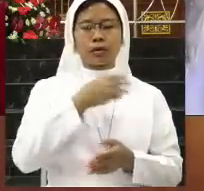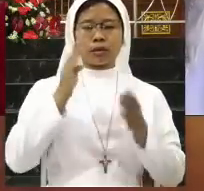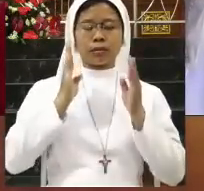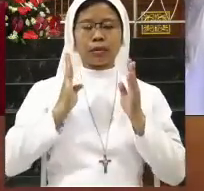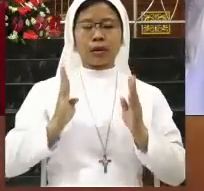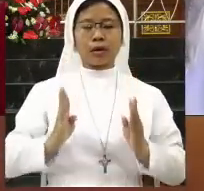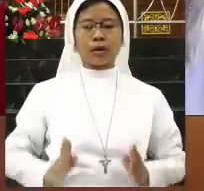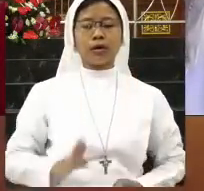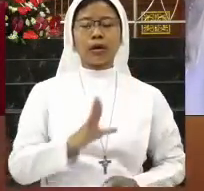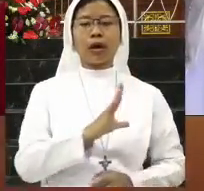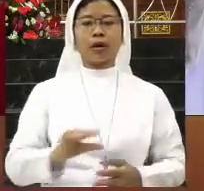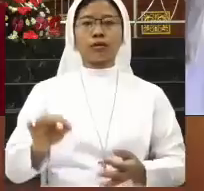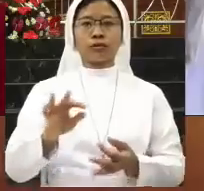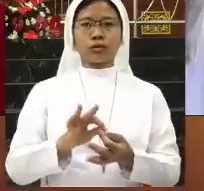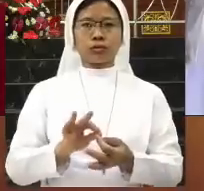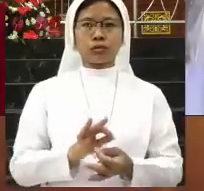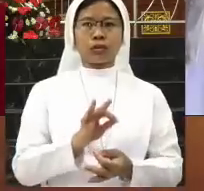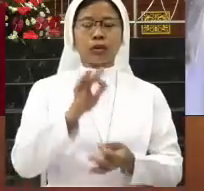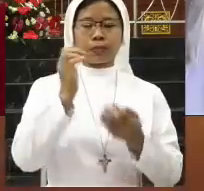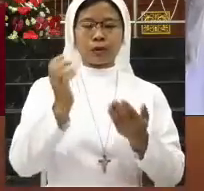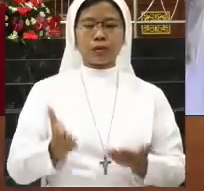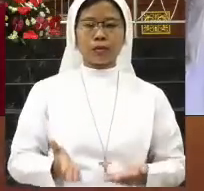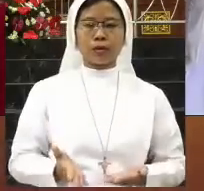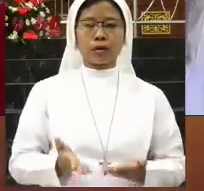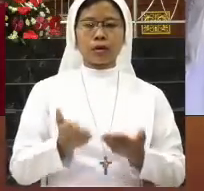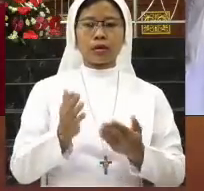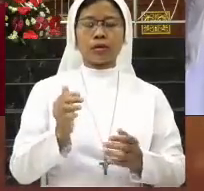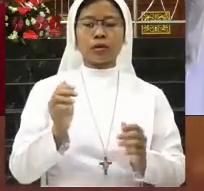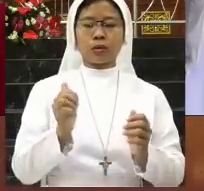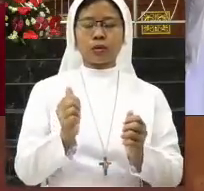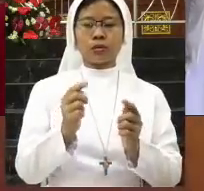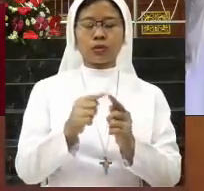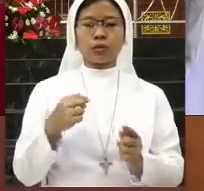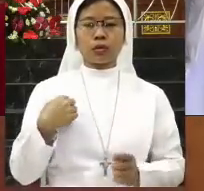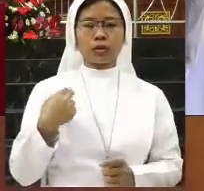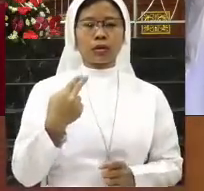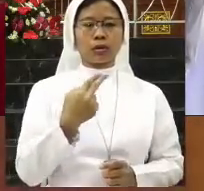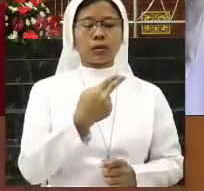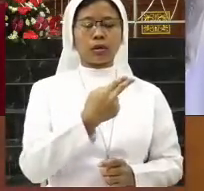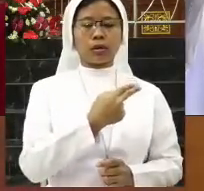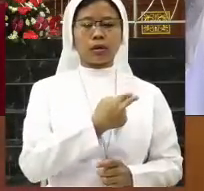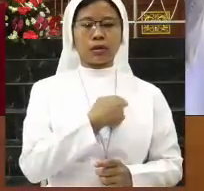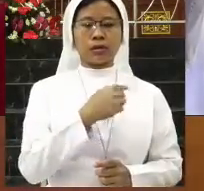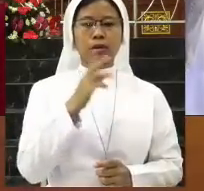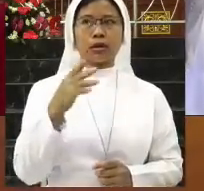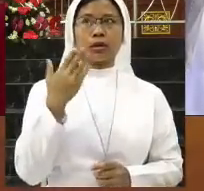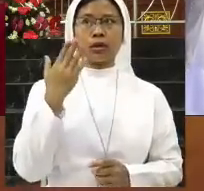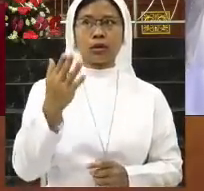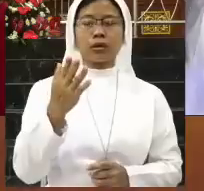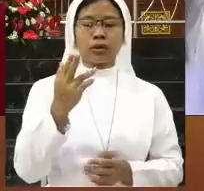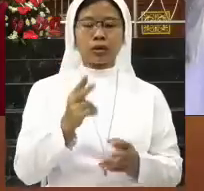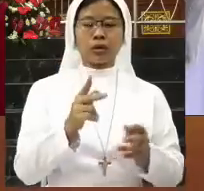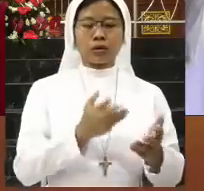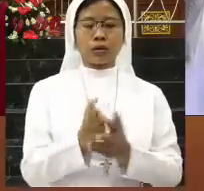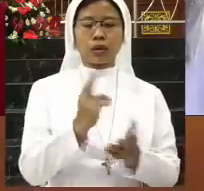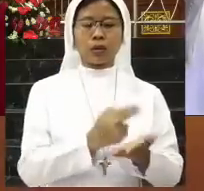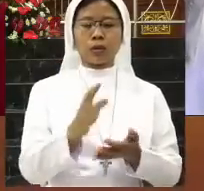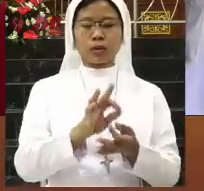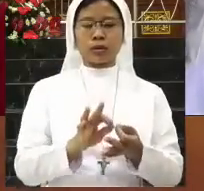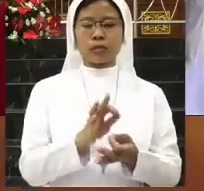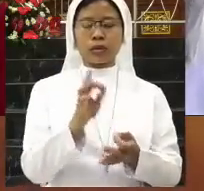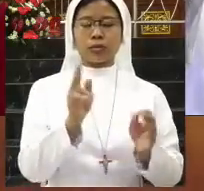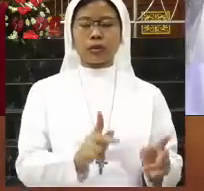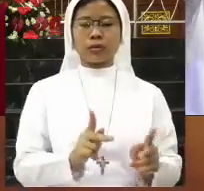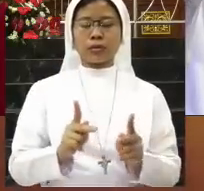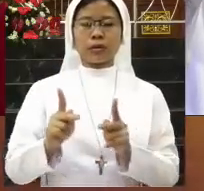et animam, ut dignum filii tui habitaculum efficem ereretur, Spiritus Santo cooperente